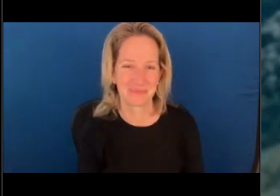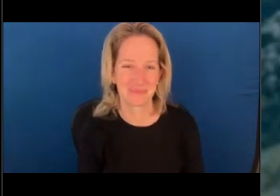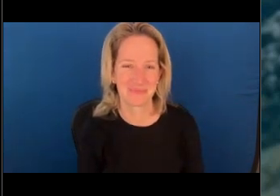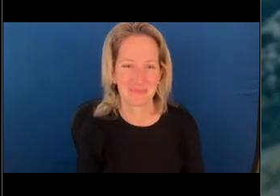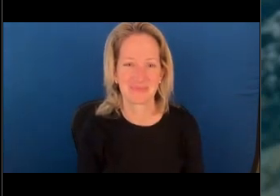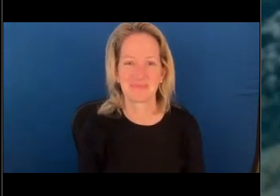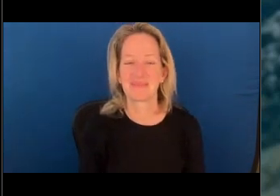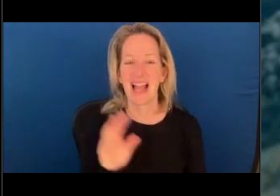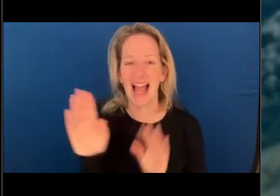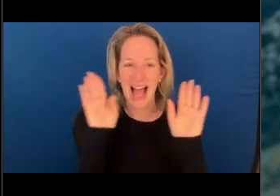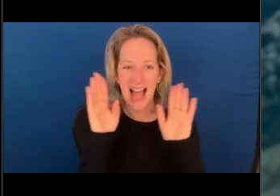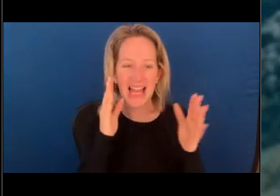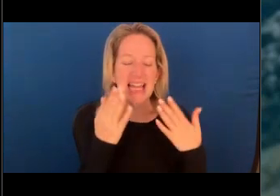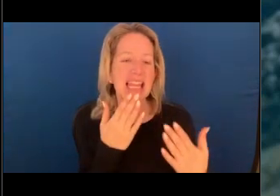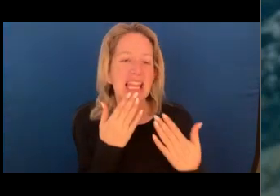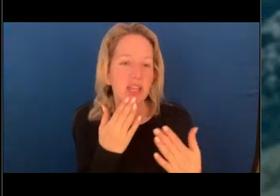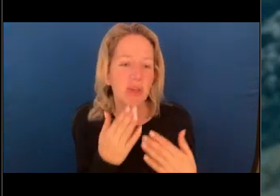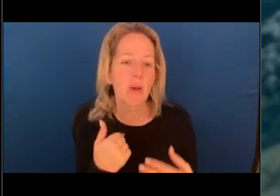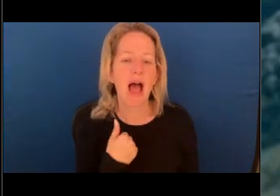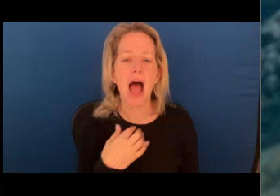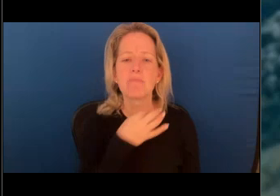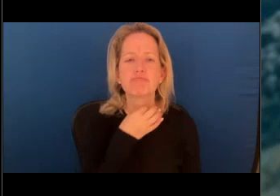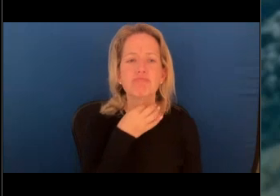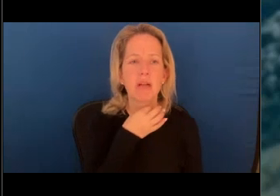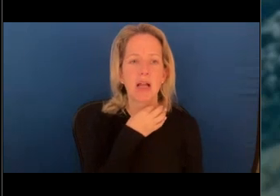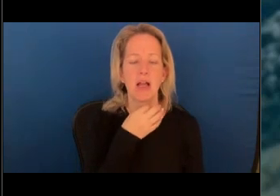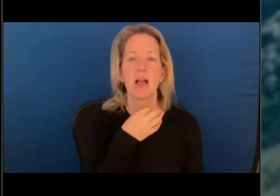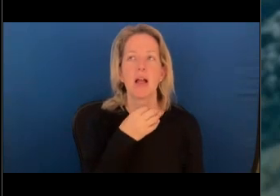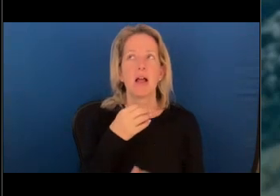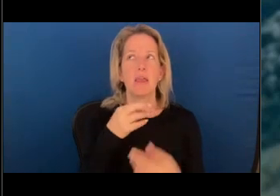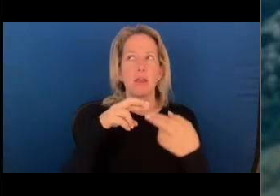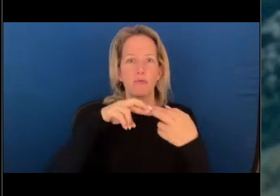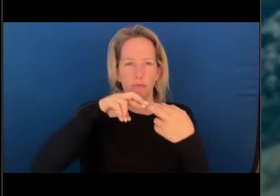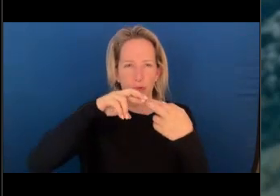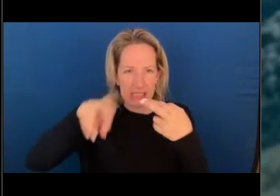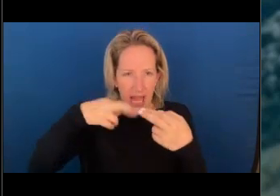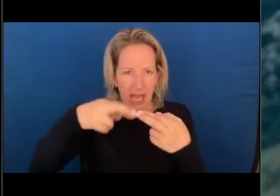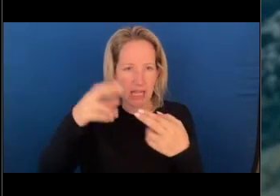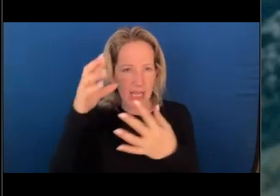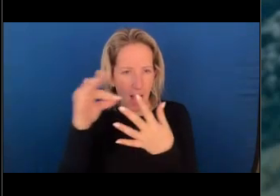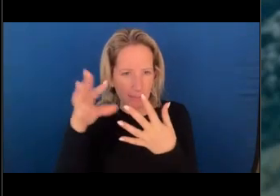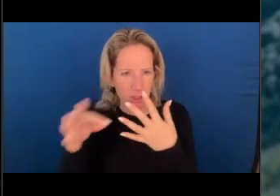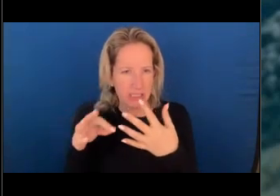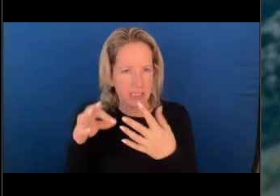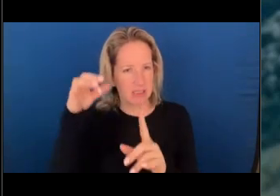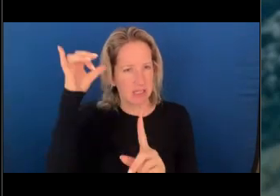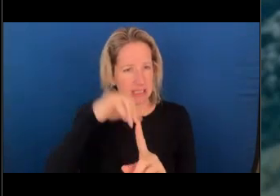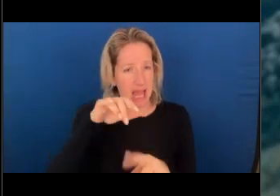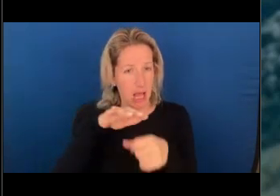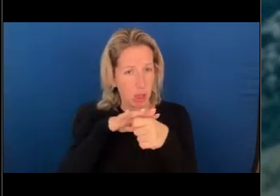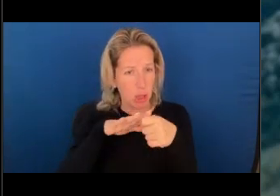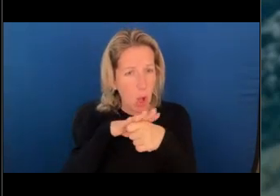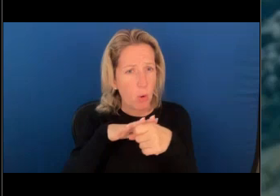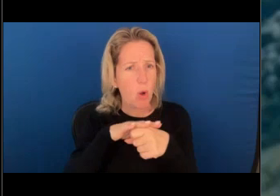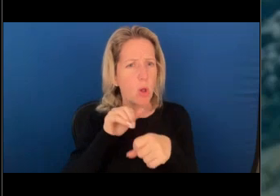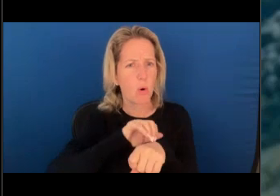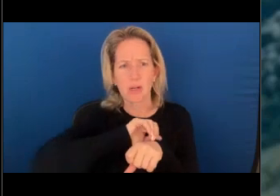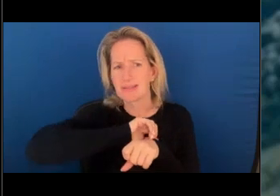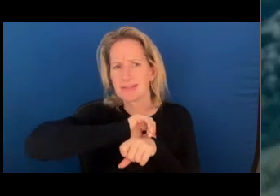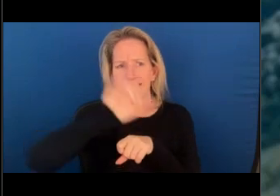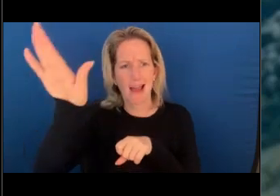Hi, thank you. I'm just wondering, were those recycling options local, or were you sending those off? Is that off island